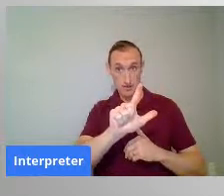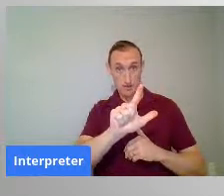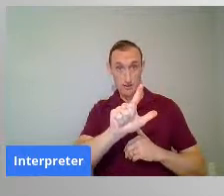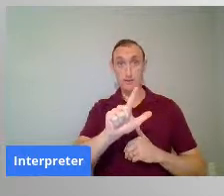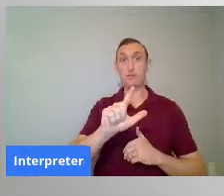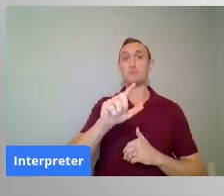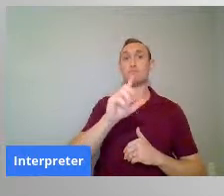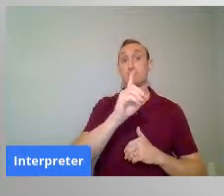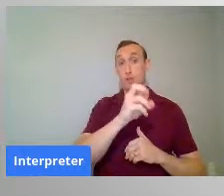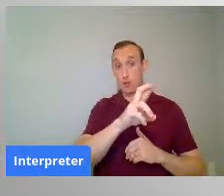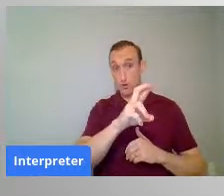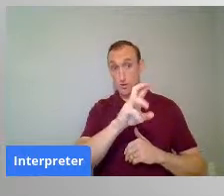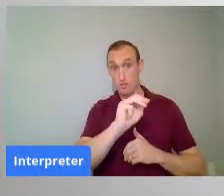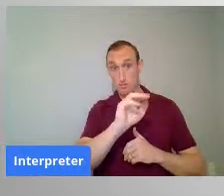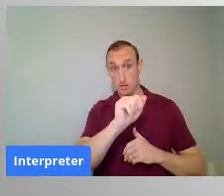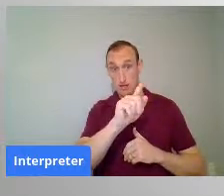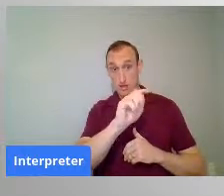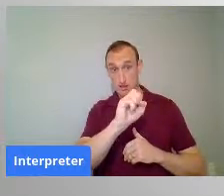and Dr. Maddox.